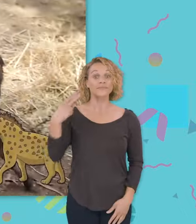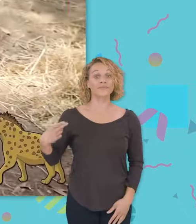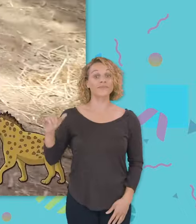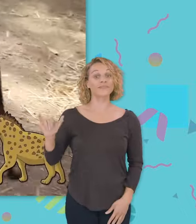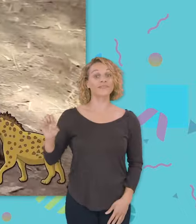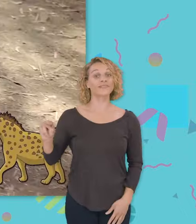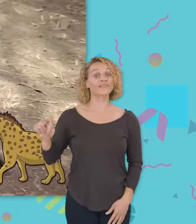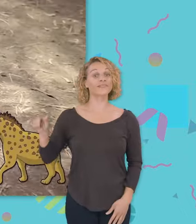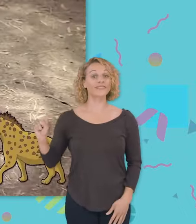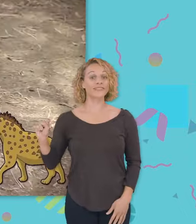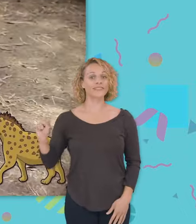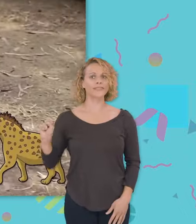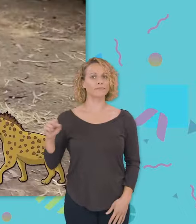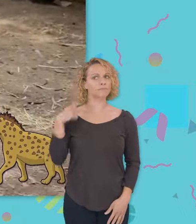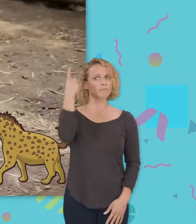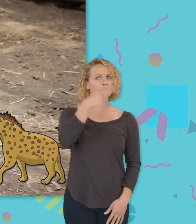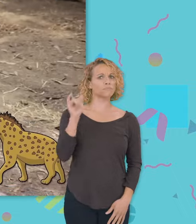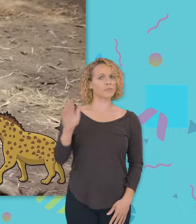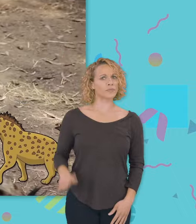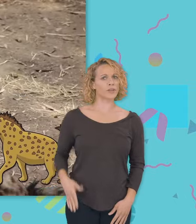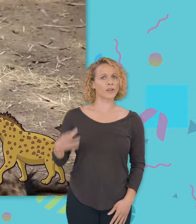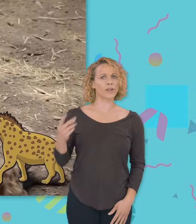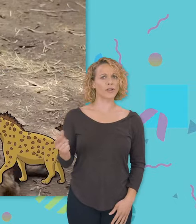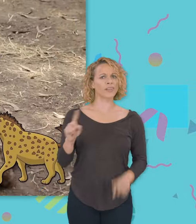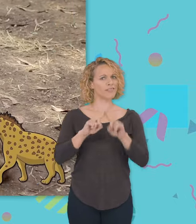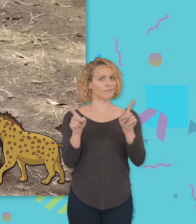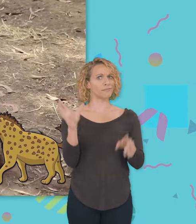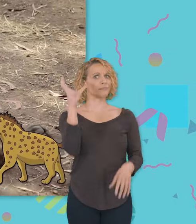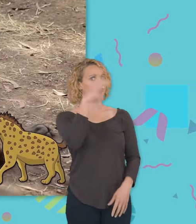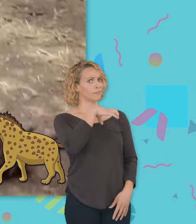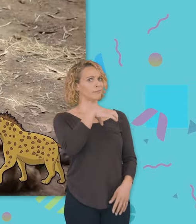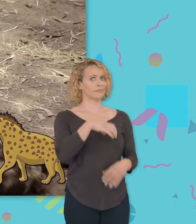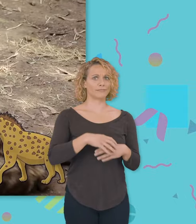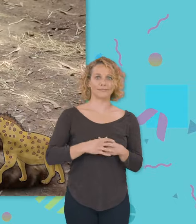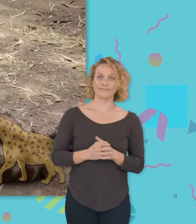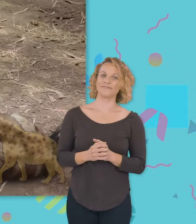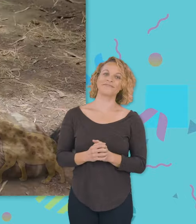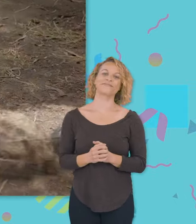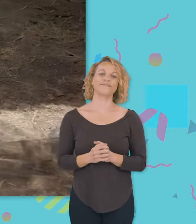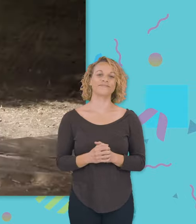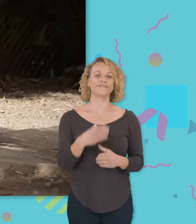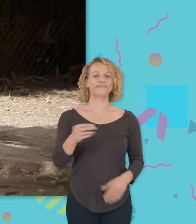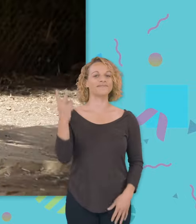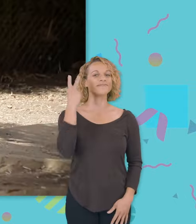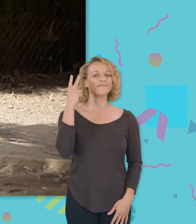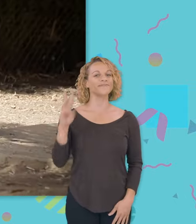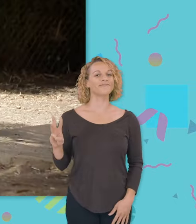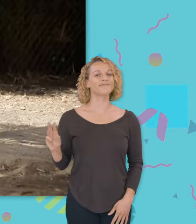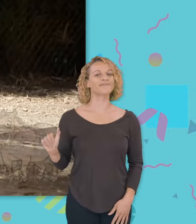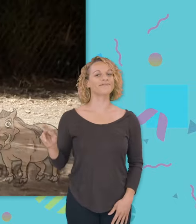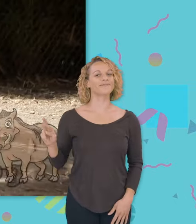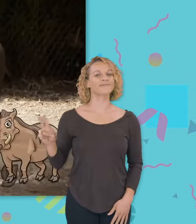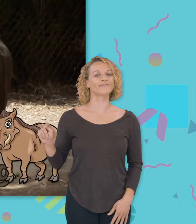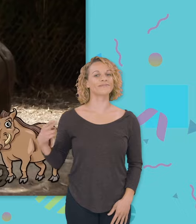see hyenas. They look like dogs but a bit stranger. And I see